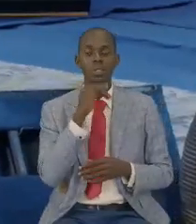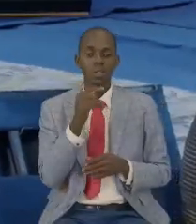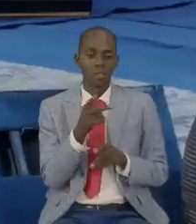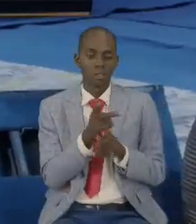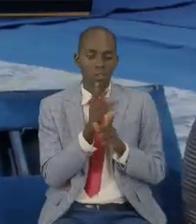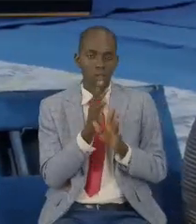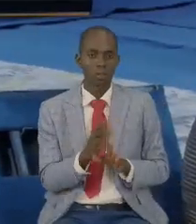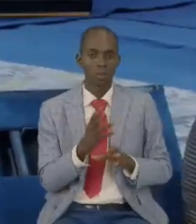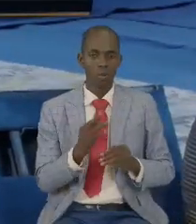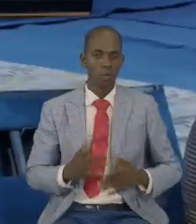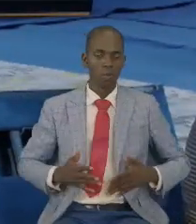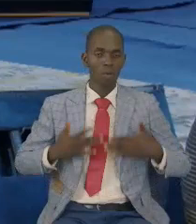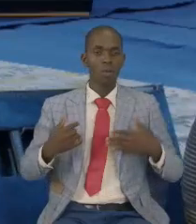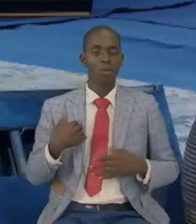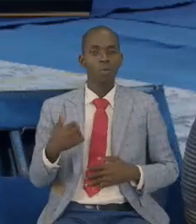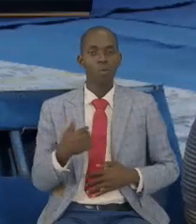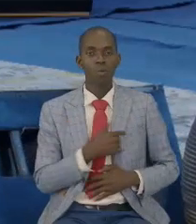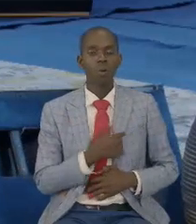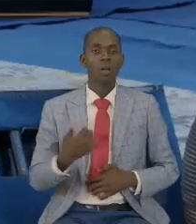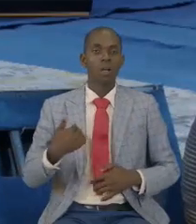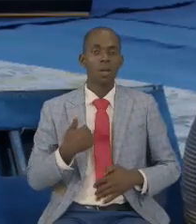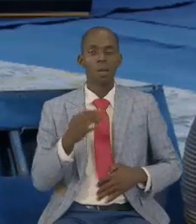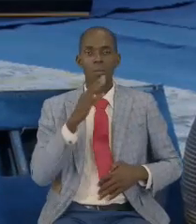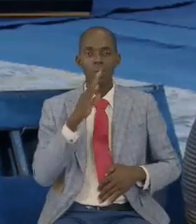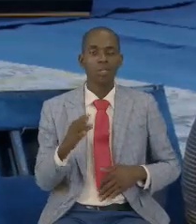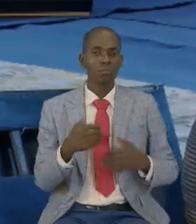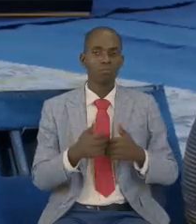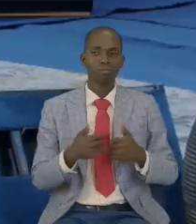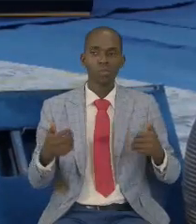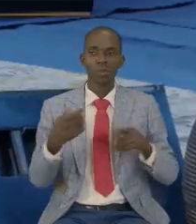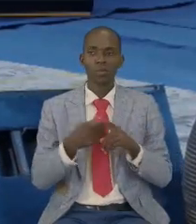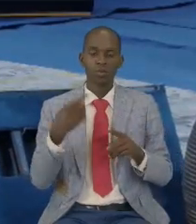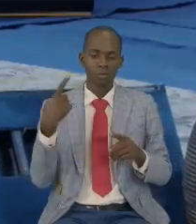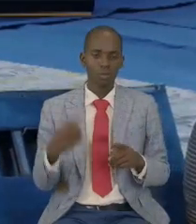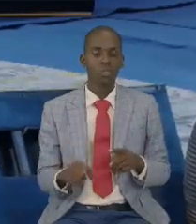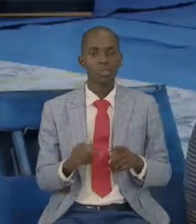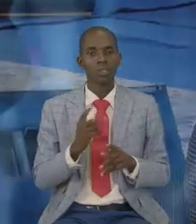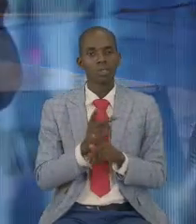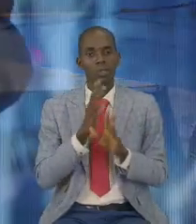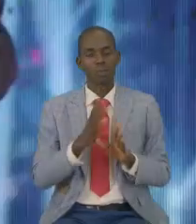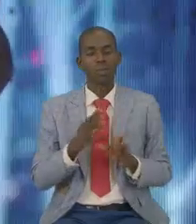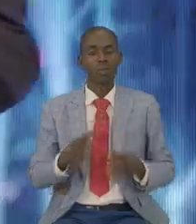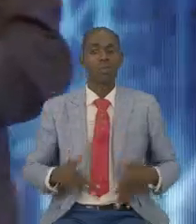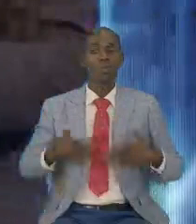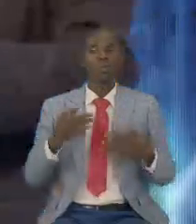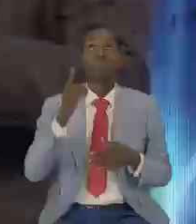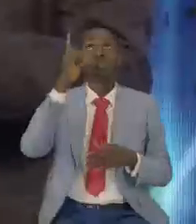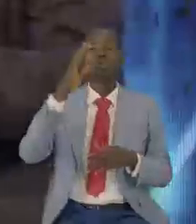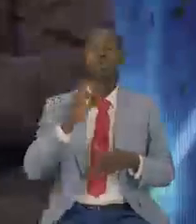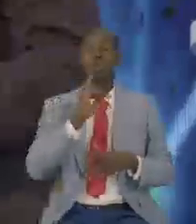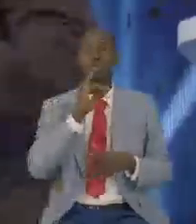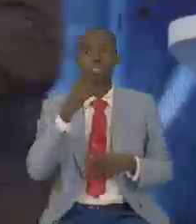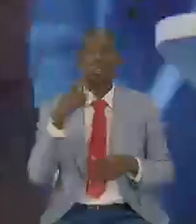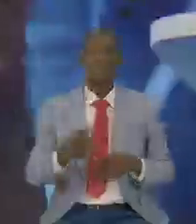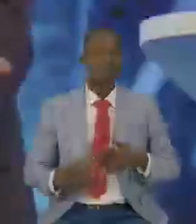separated from the sustainer of life. God is the joy of all creation, and we